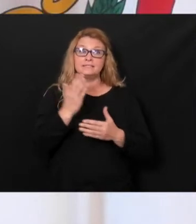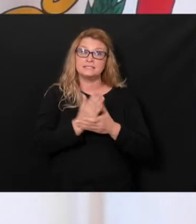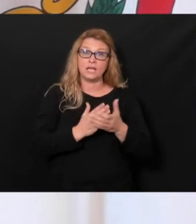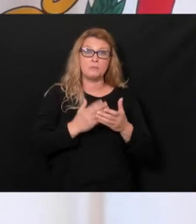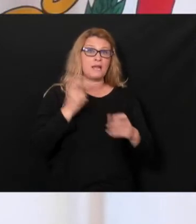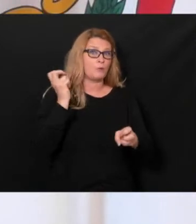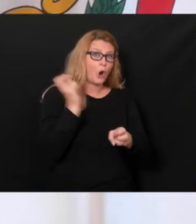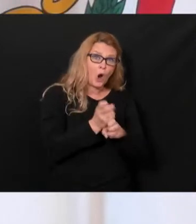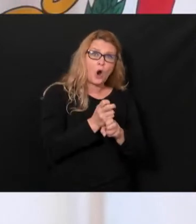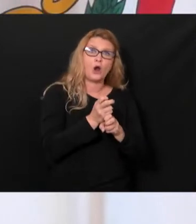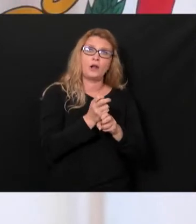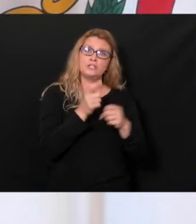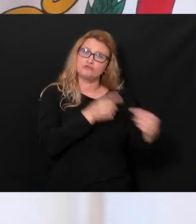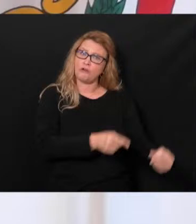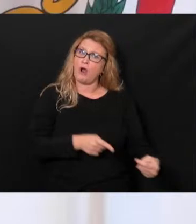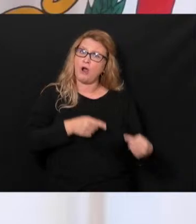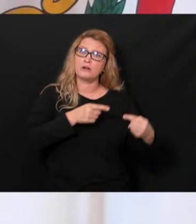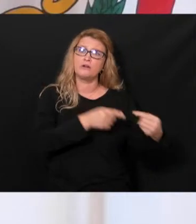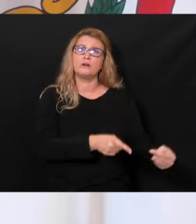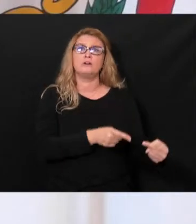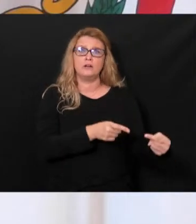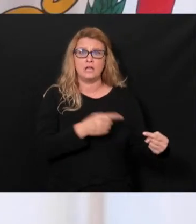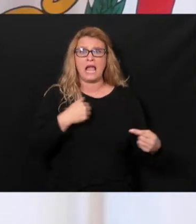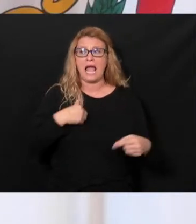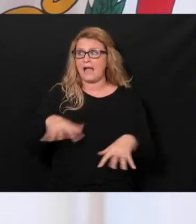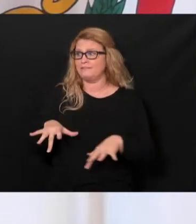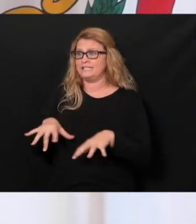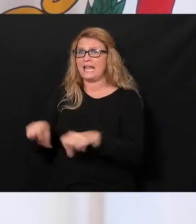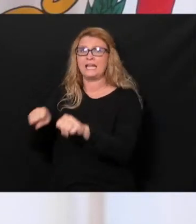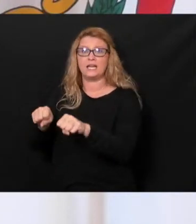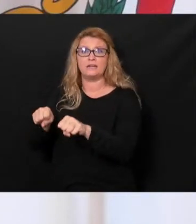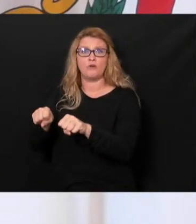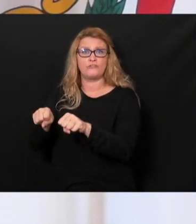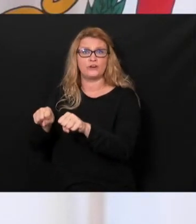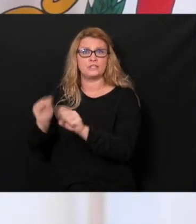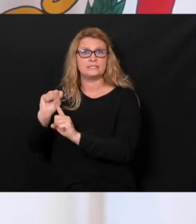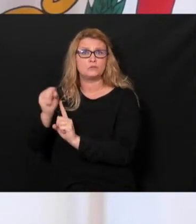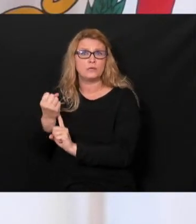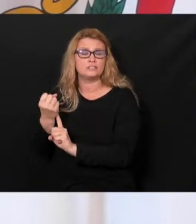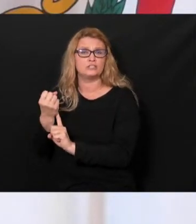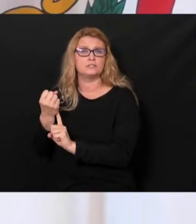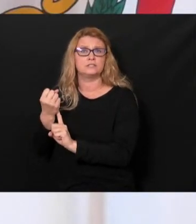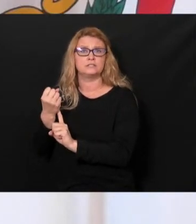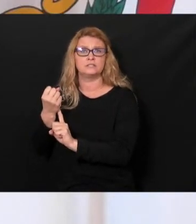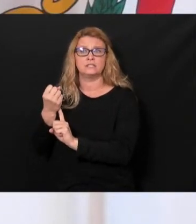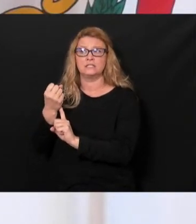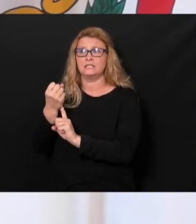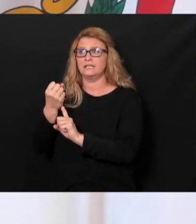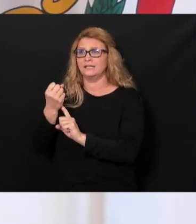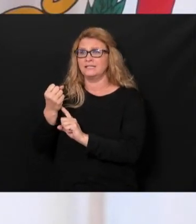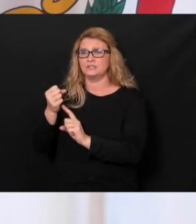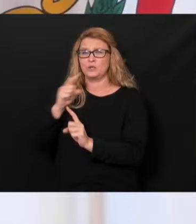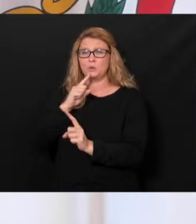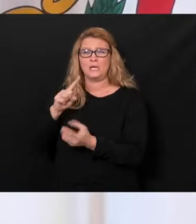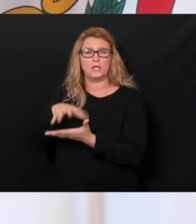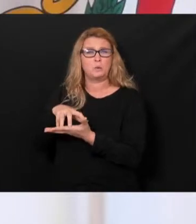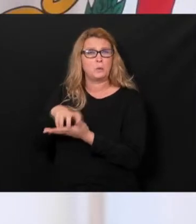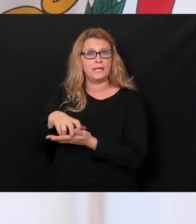of it from time to time. I've taken over situations, the most visible one, the